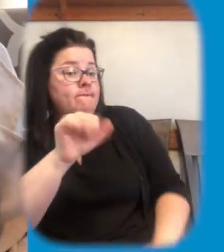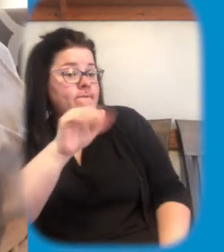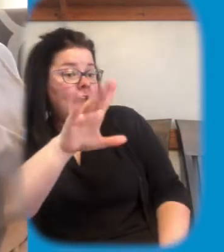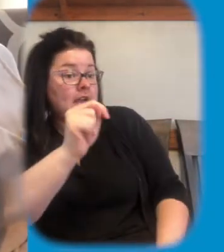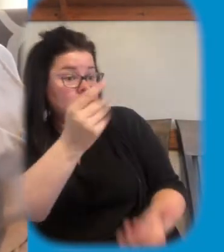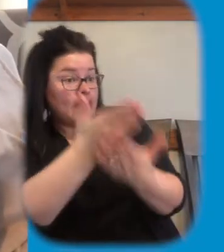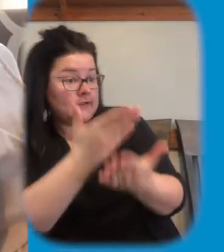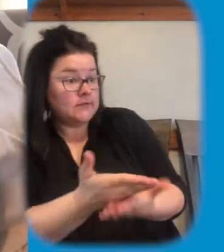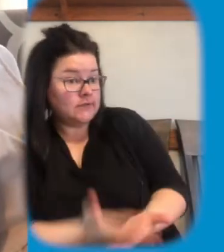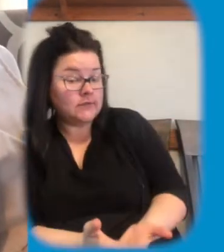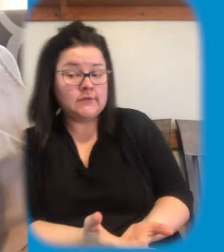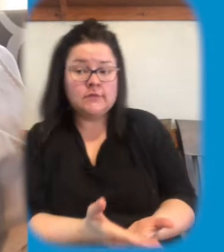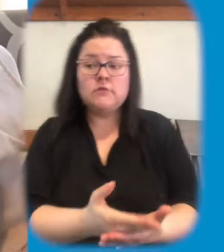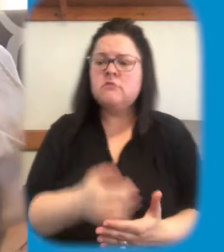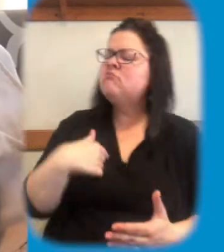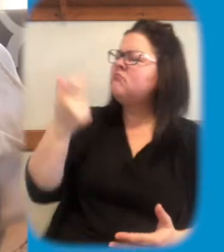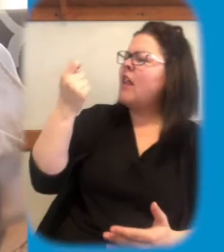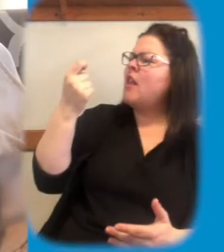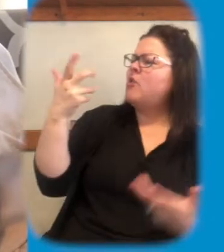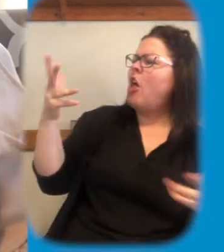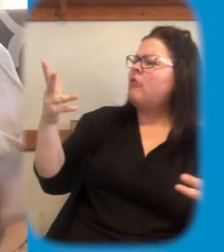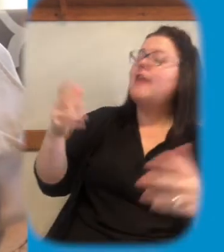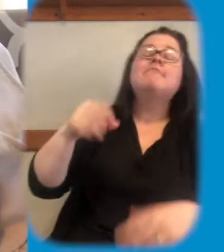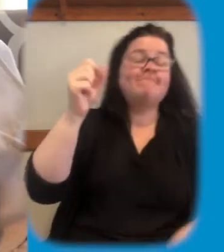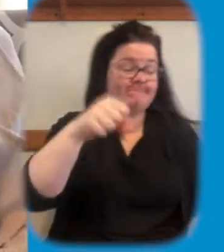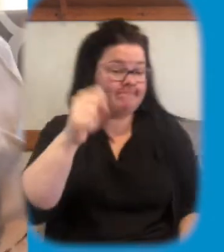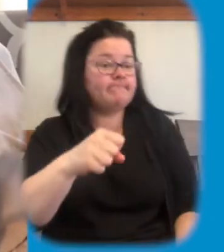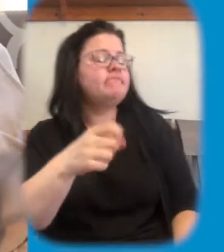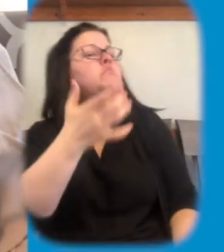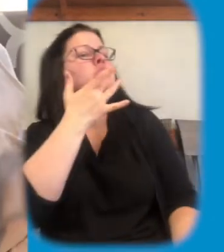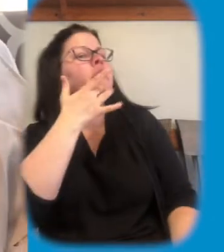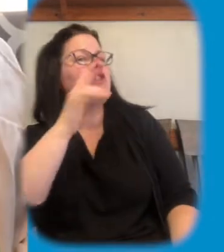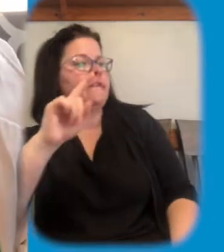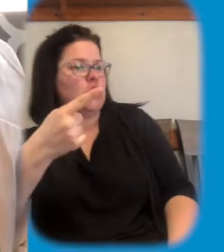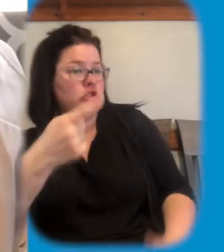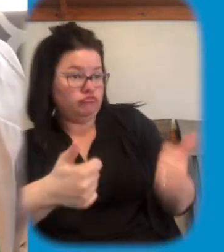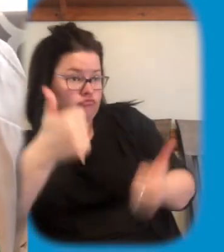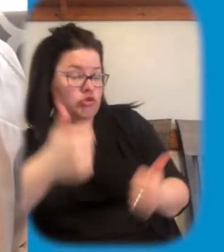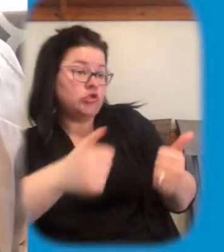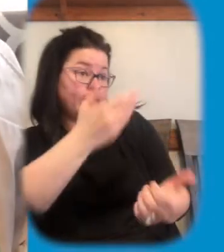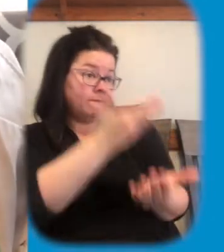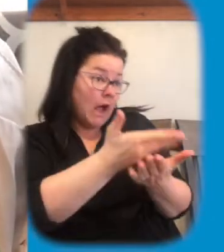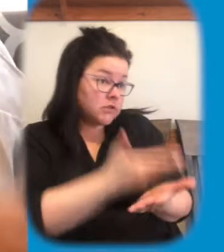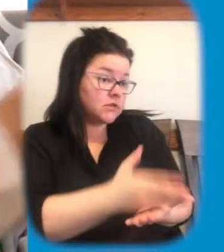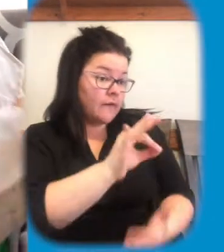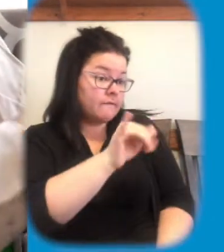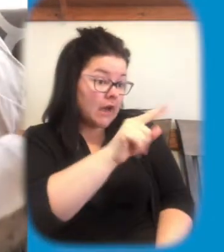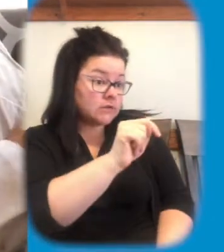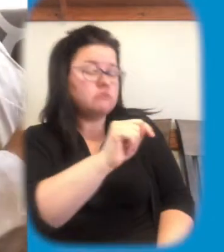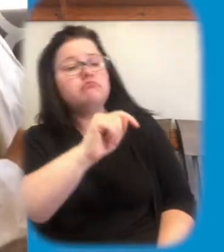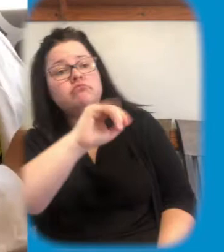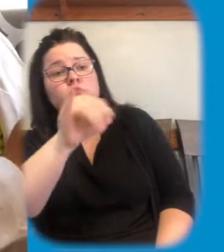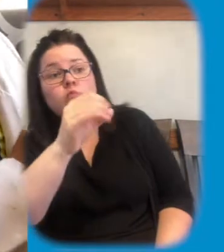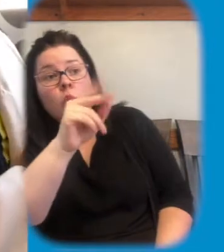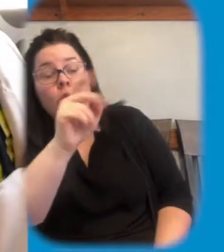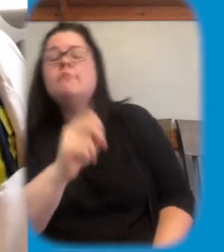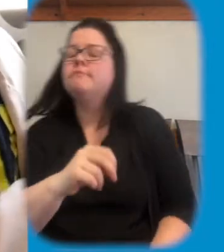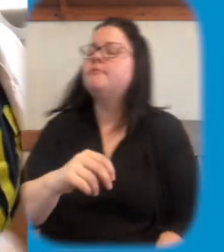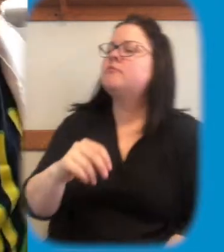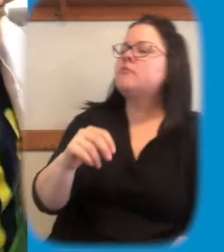of the scientist. Yeah, we did a little bit. Okay. Do you want to start with a fact or a joke or ready to